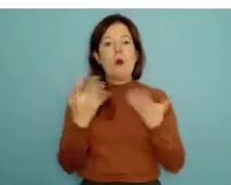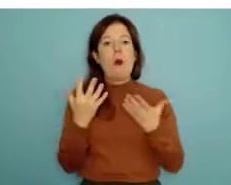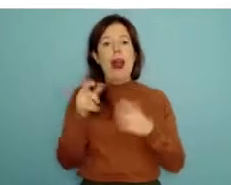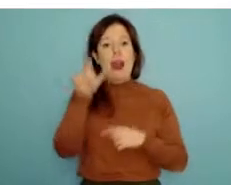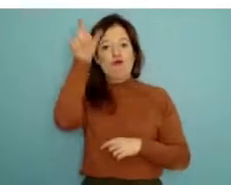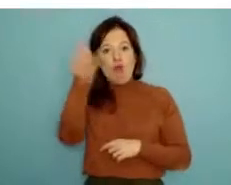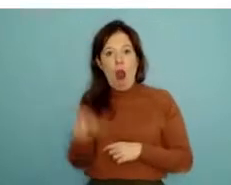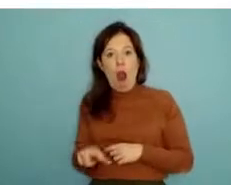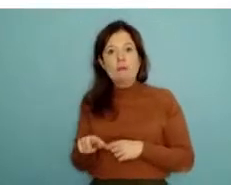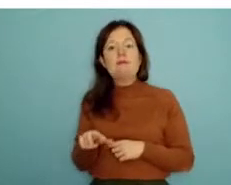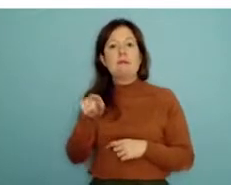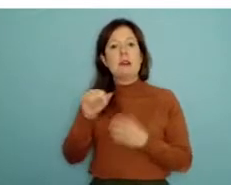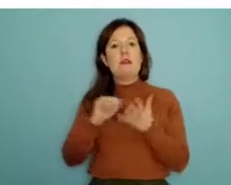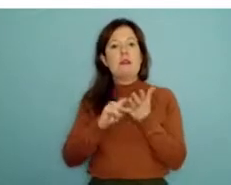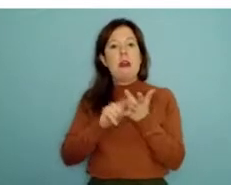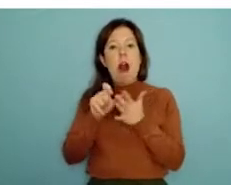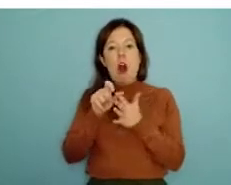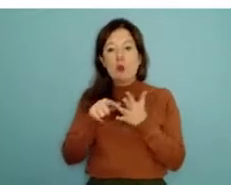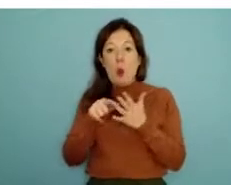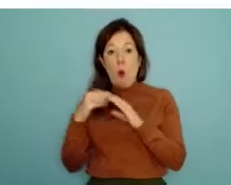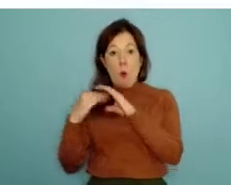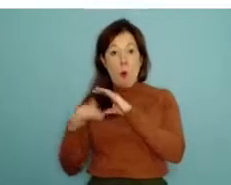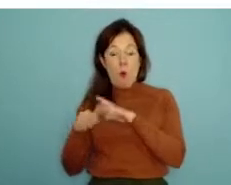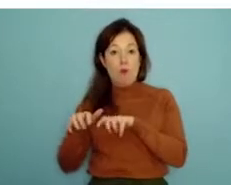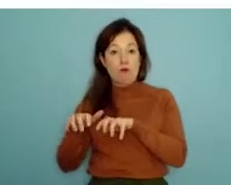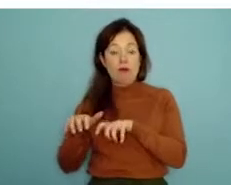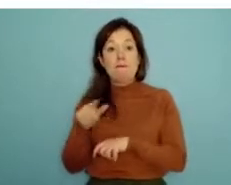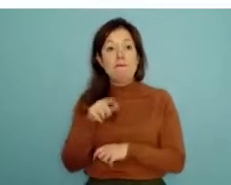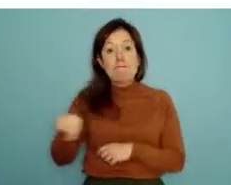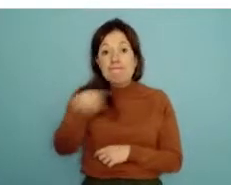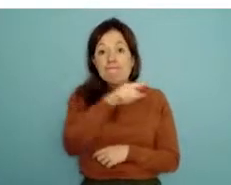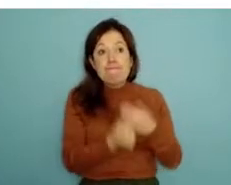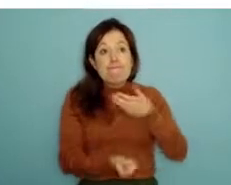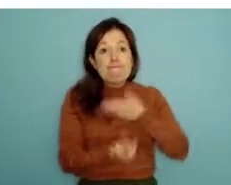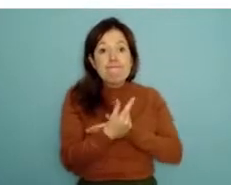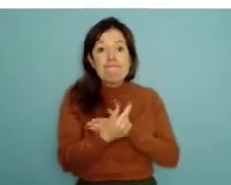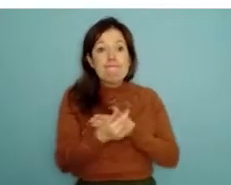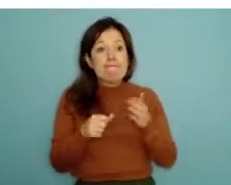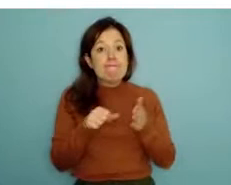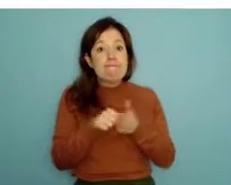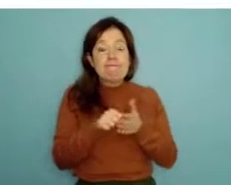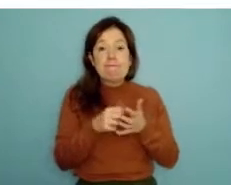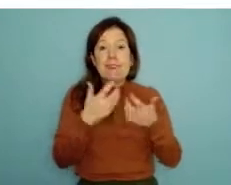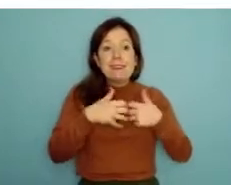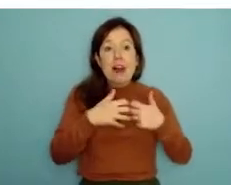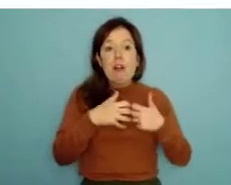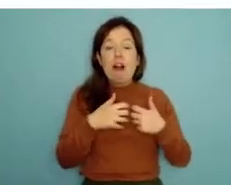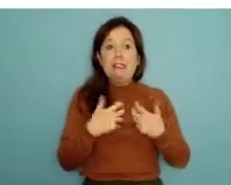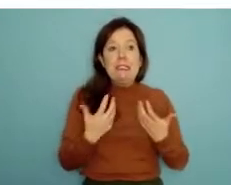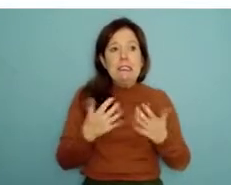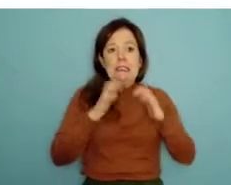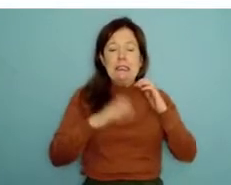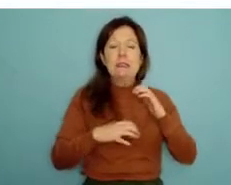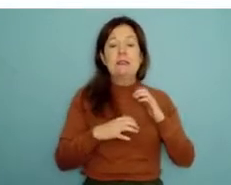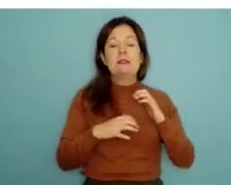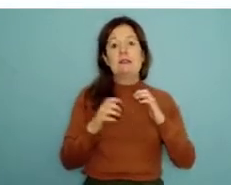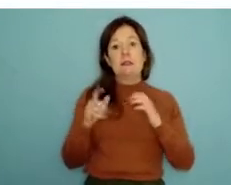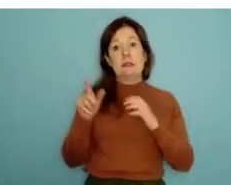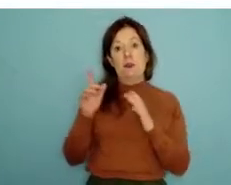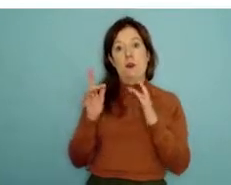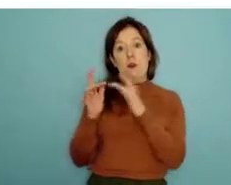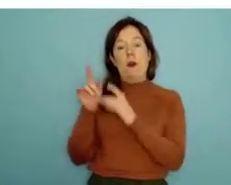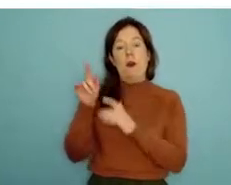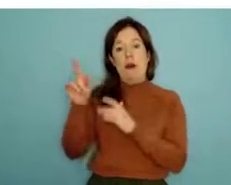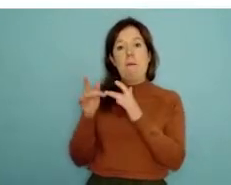screen. If you've experienced any technical issues at all during this session, our website contact details are